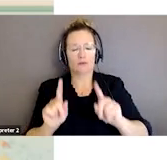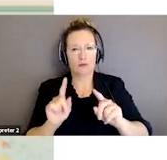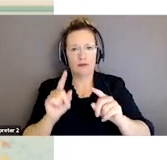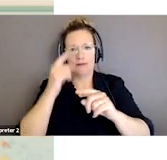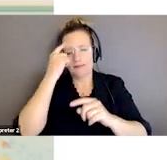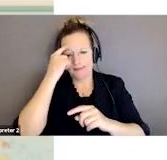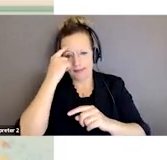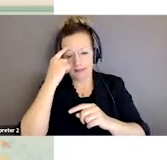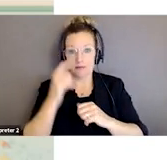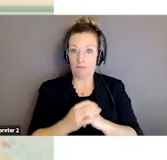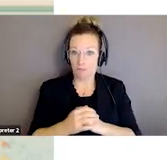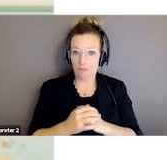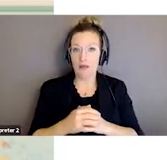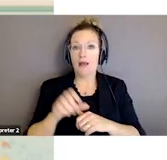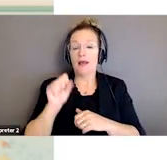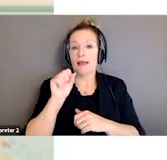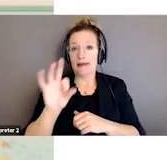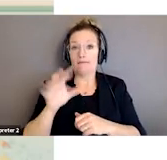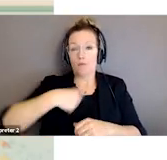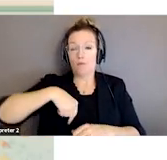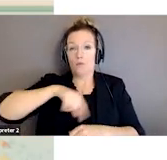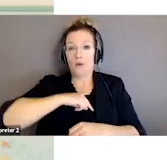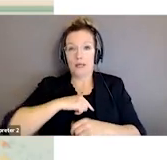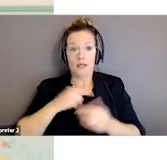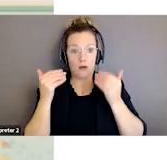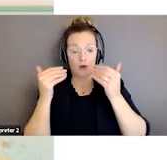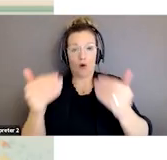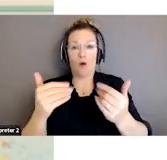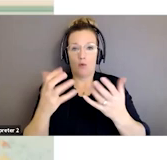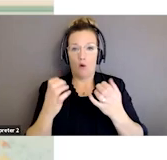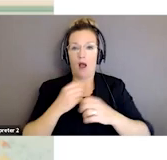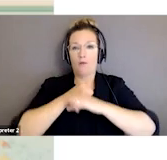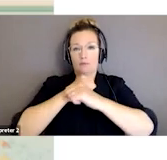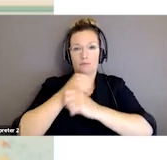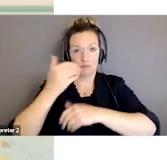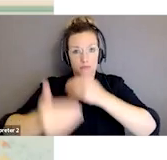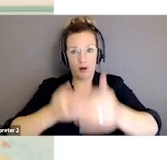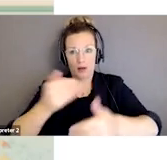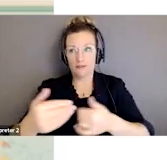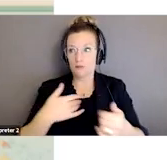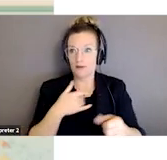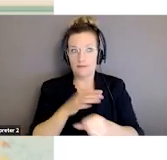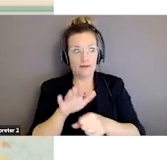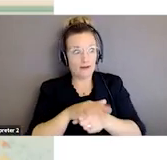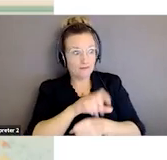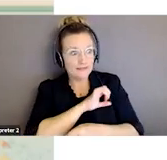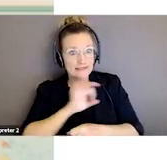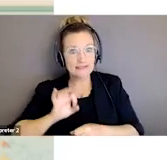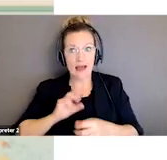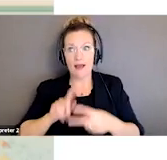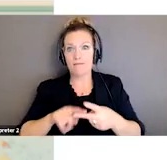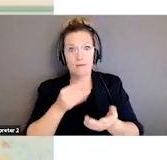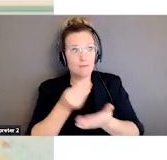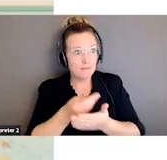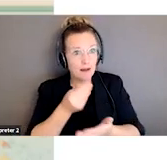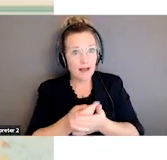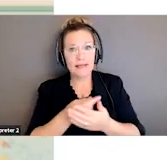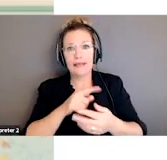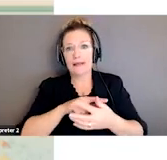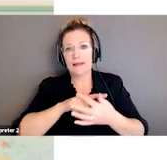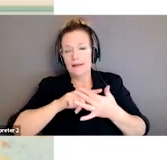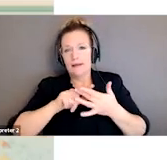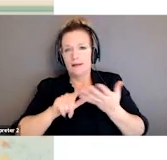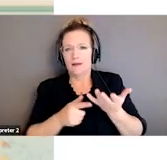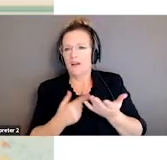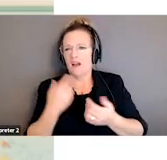sufficient resources to support the protection process? That can be manpower, it can be budget, what have you. What is the